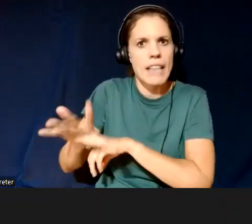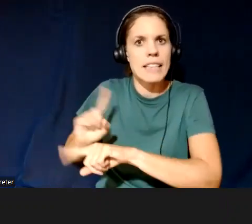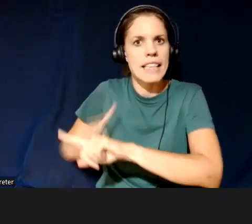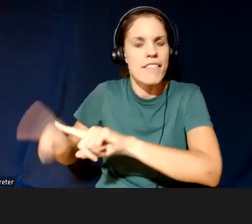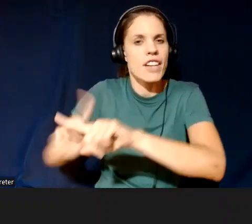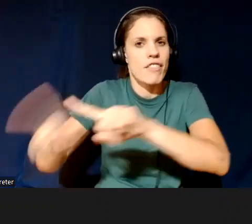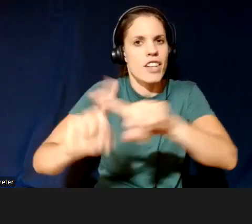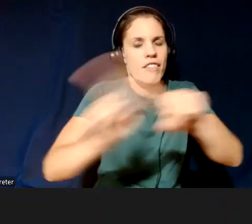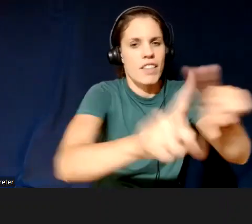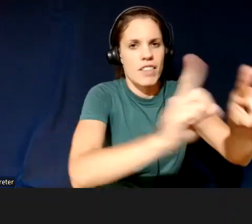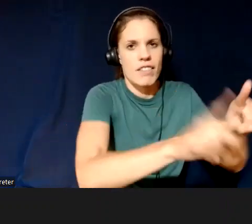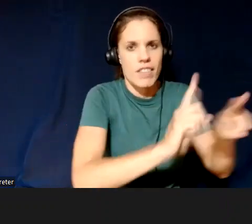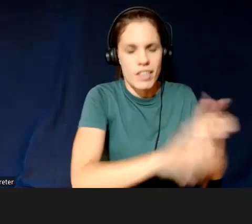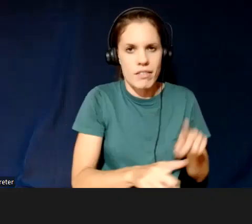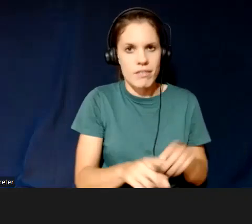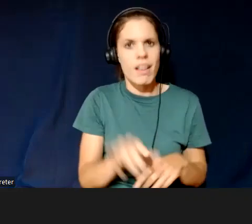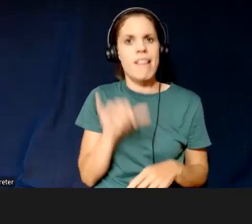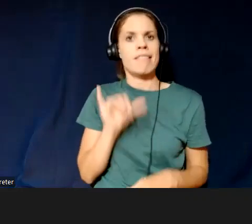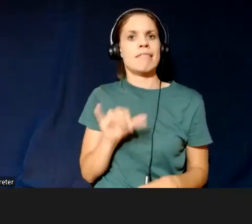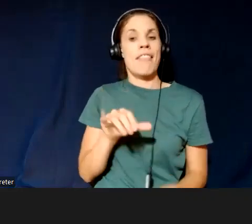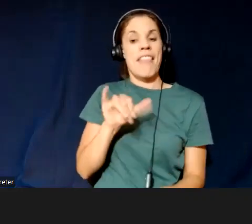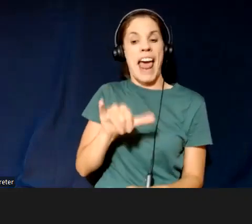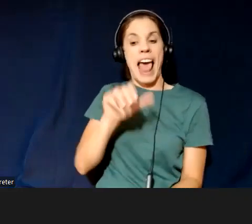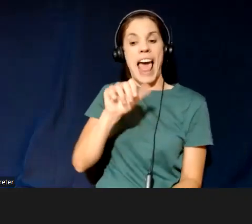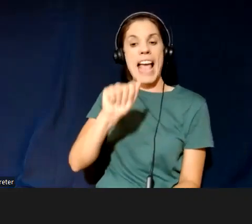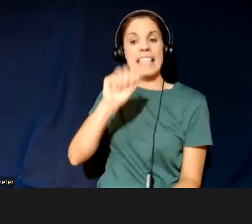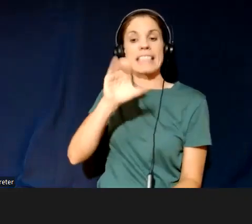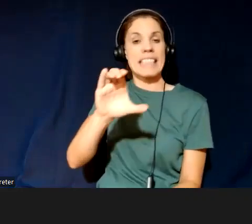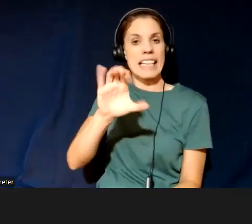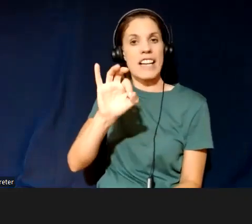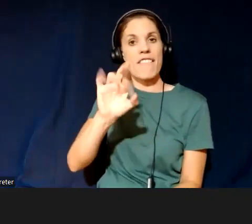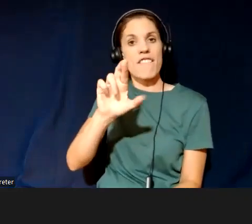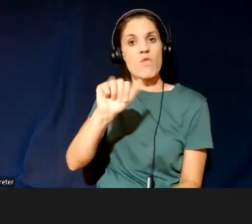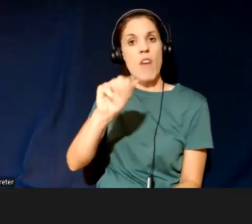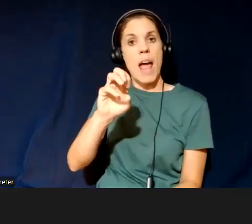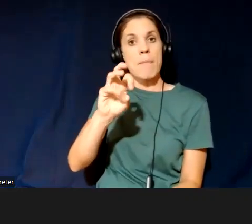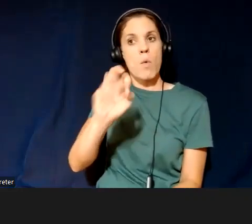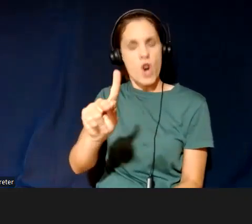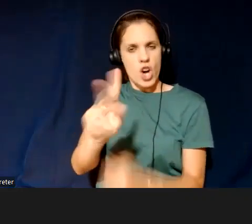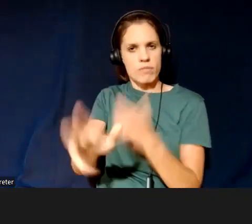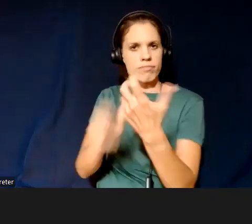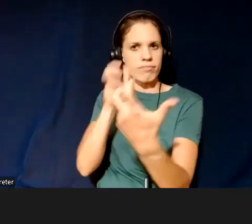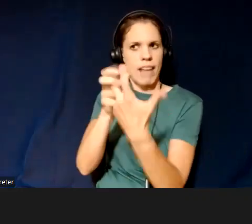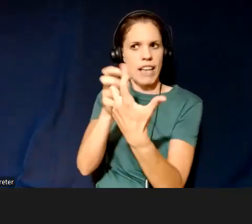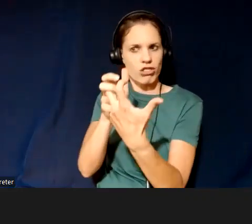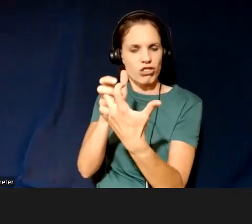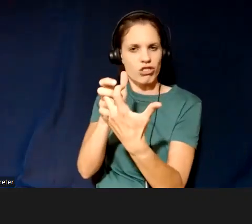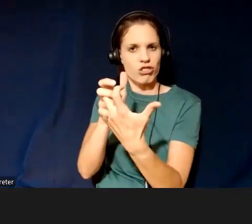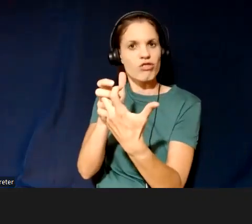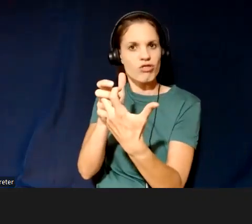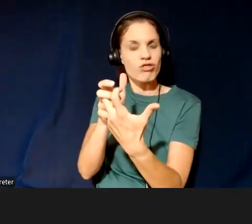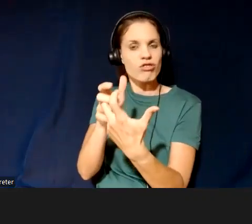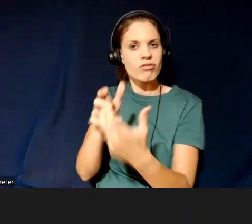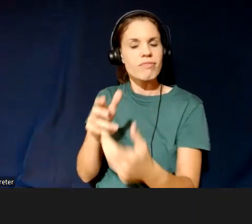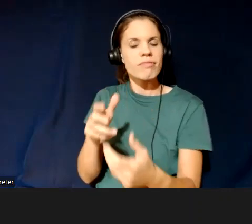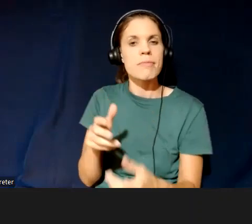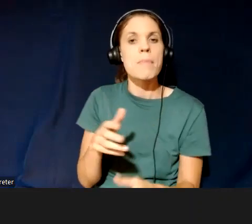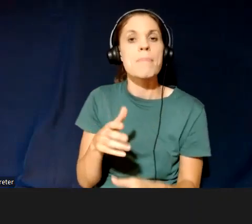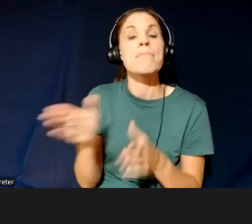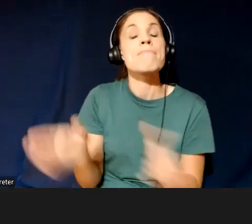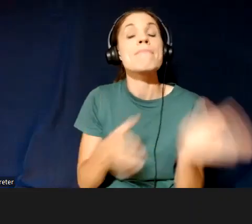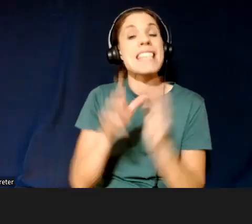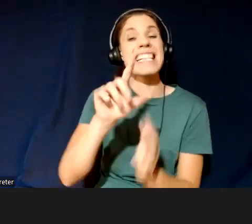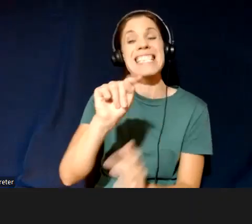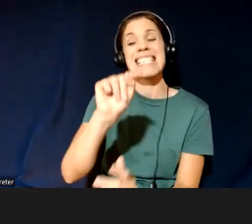see that the AC framework could accommodate that, and that it was informative at different scales. As far as temporal scales go,